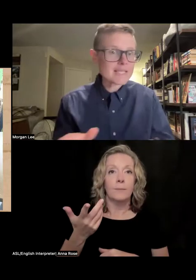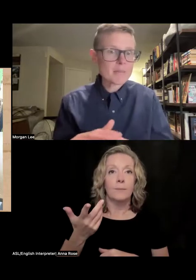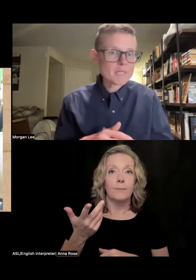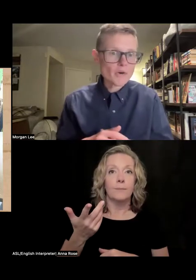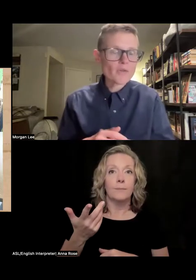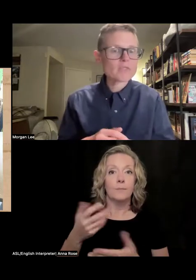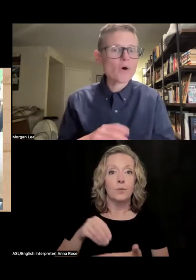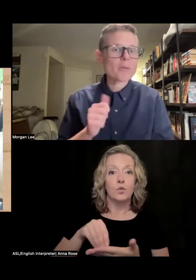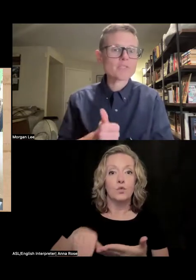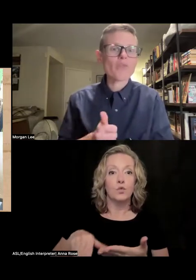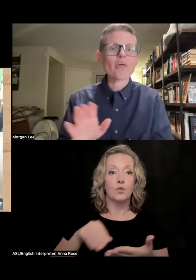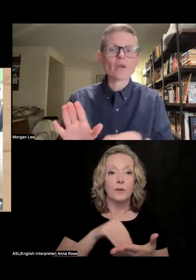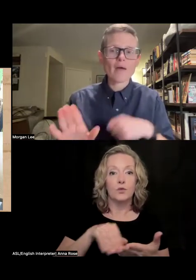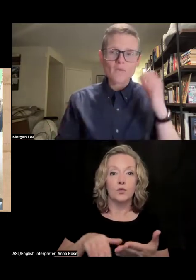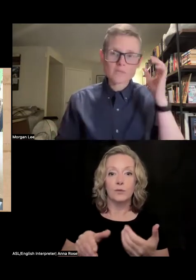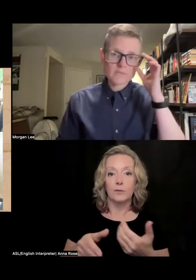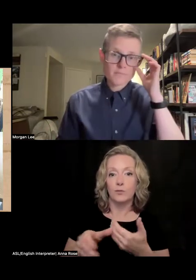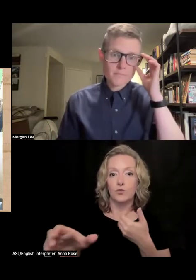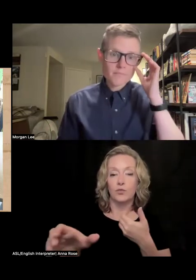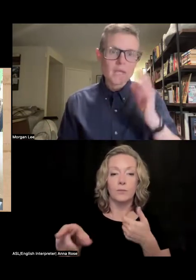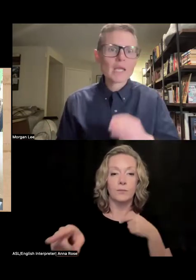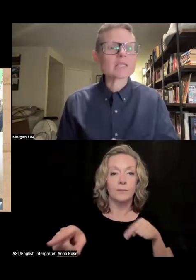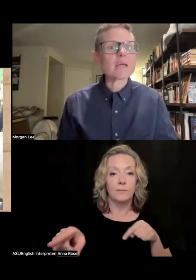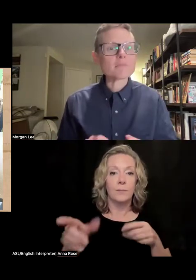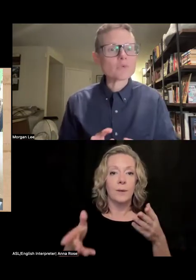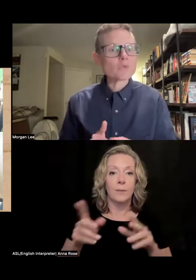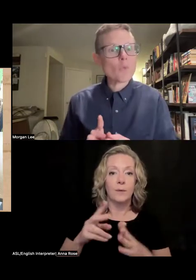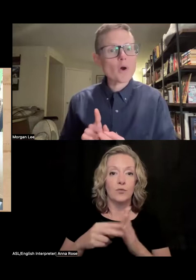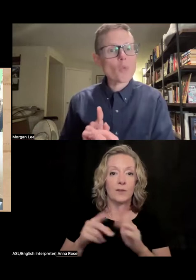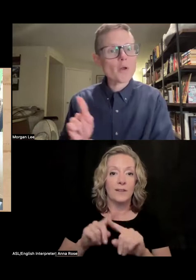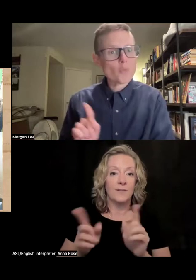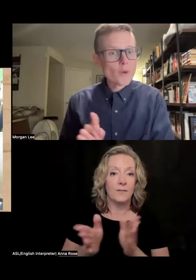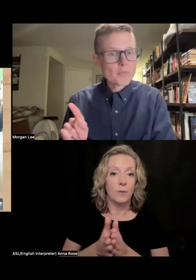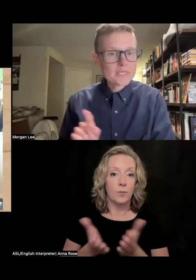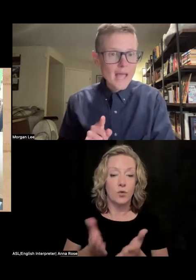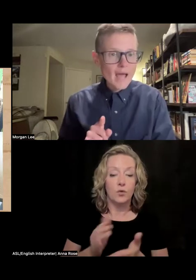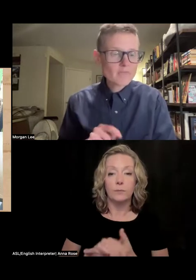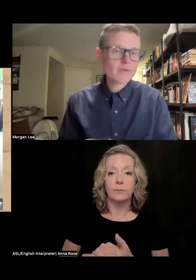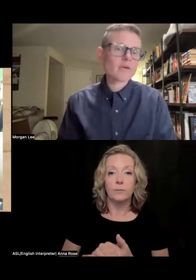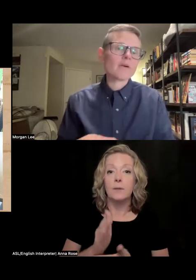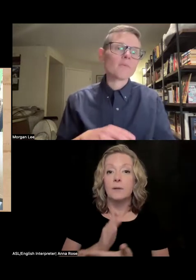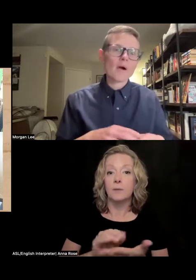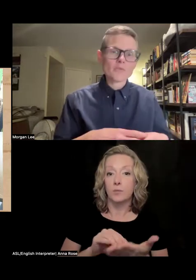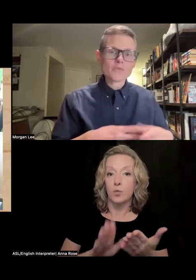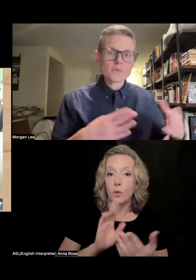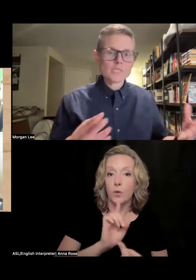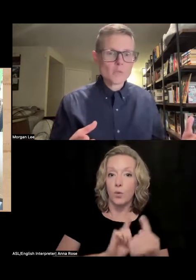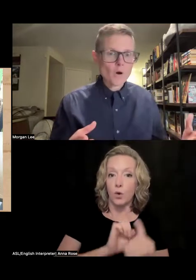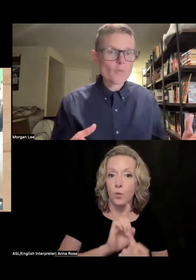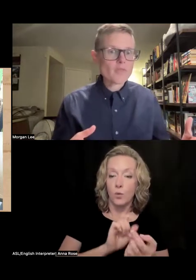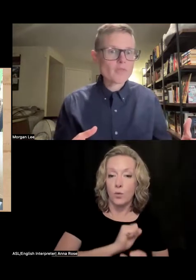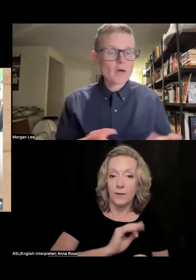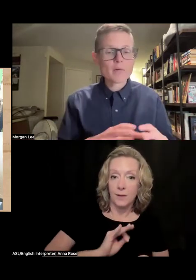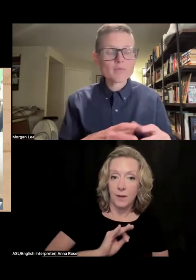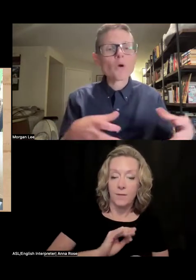reading the same material. It's all based on their levels. And some students will work one-on-one with a staff, where other students can